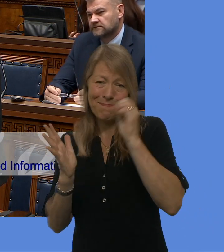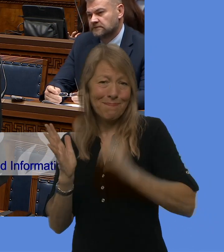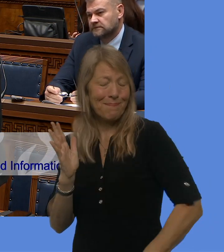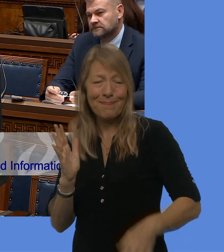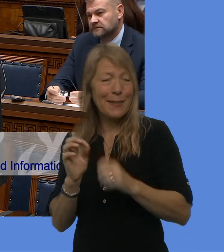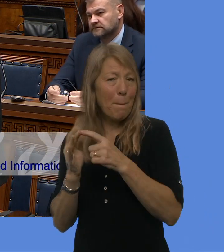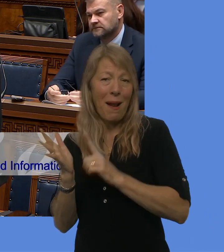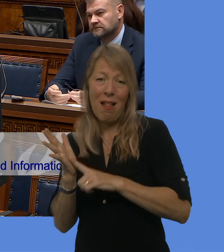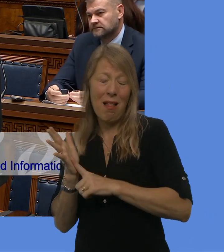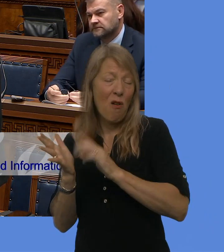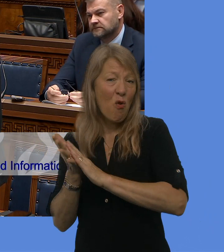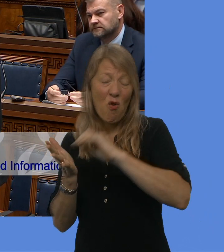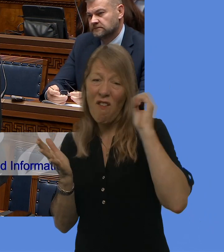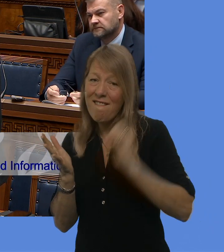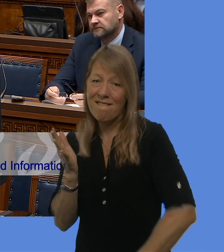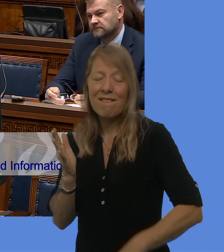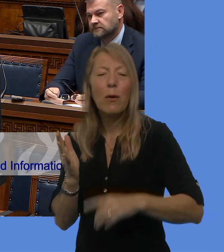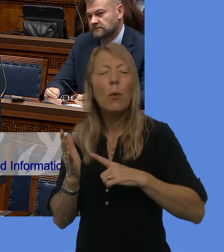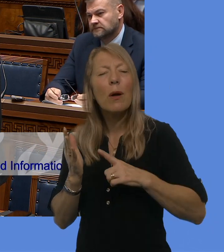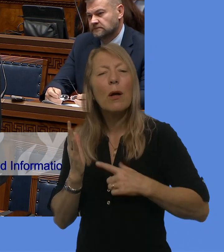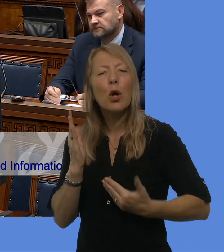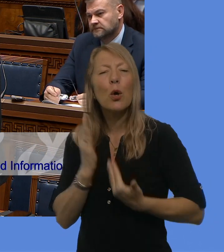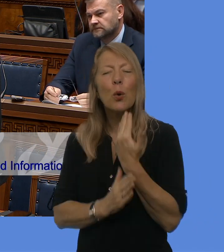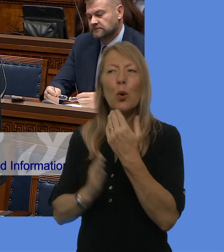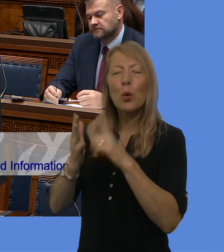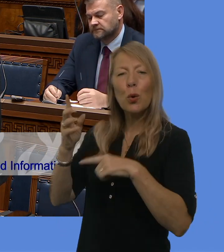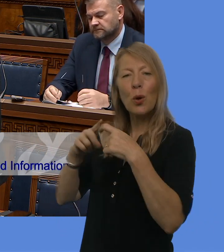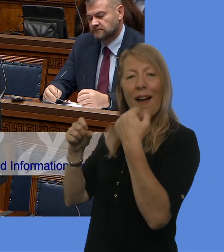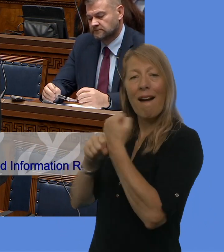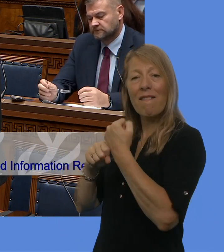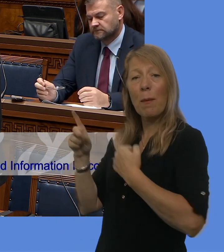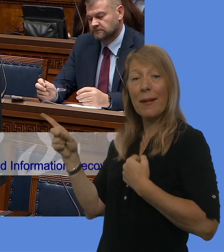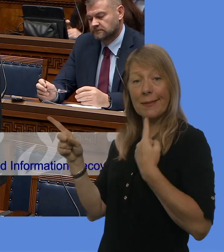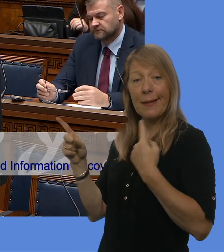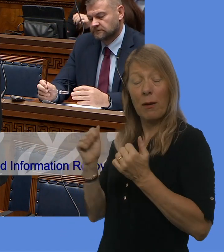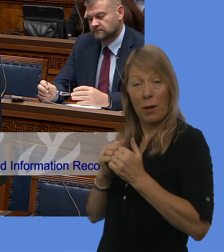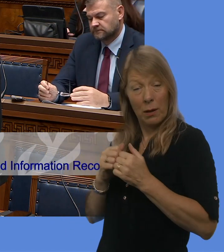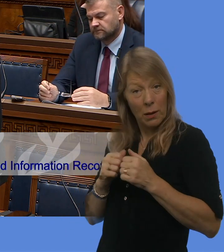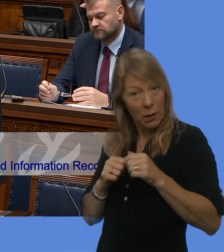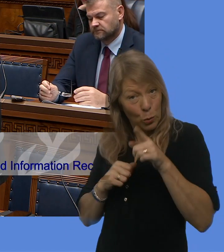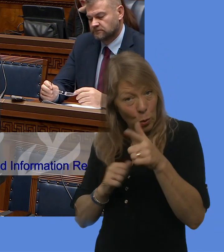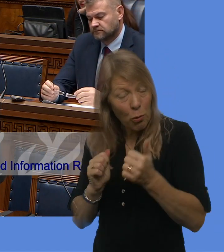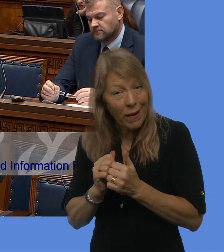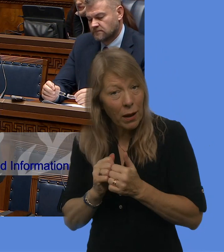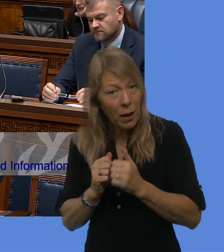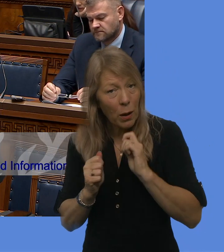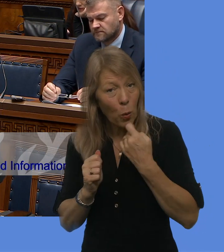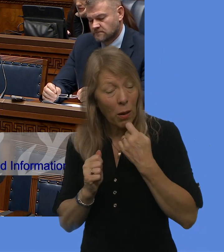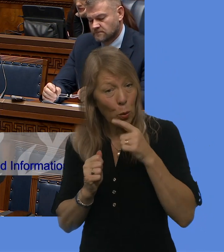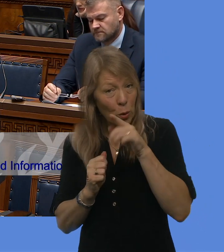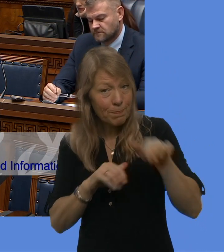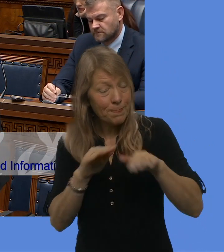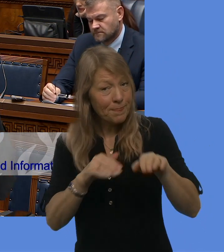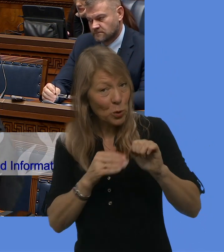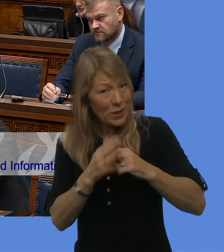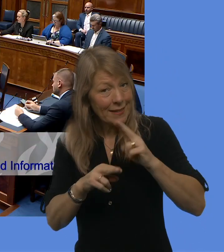is the policy of what will be hopefully the incoming UK government? Do you agree with that, and will you instruct your officials to plan and prepare for that